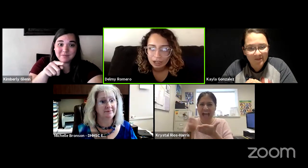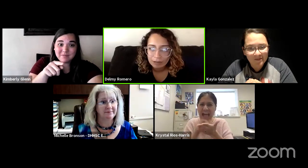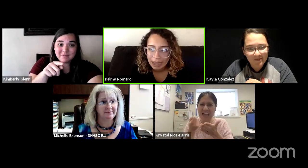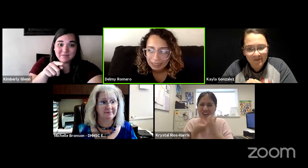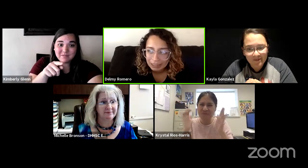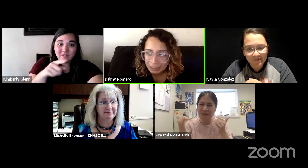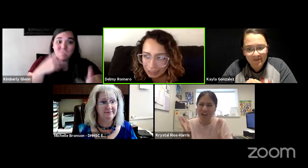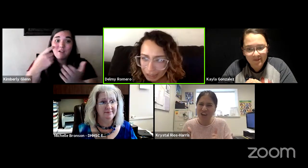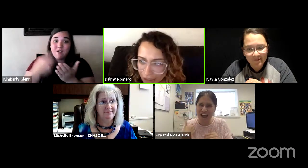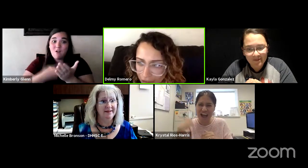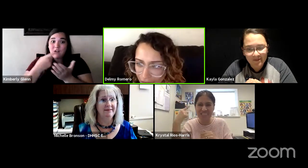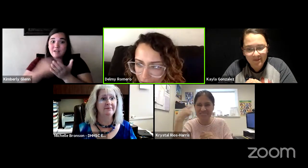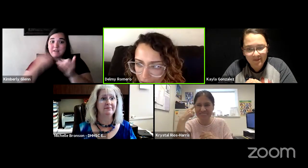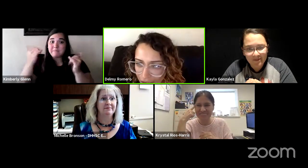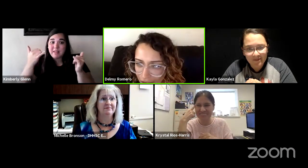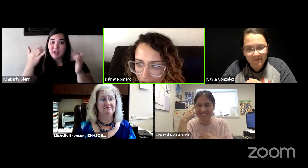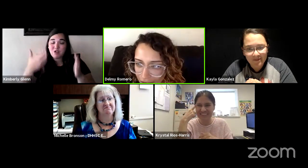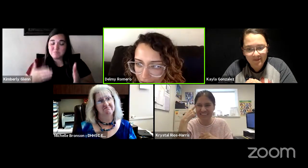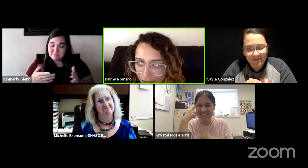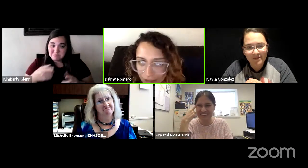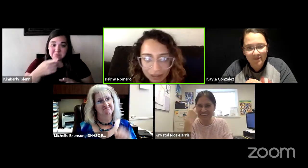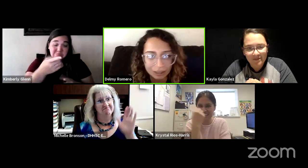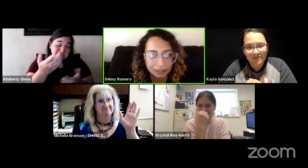Go ahead. I think